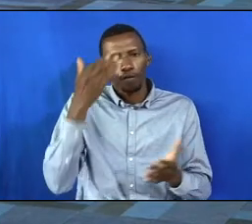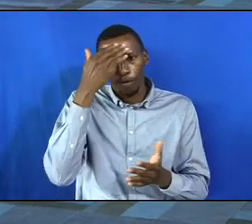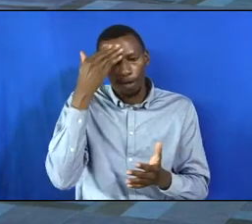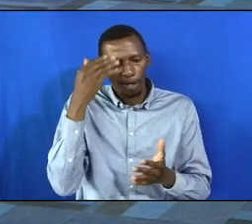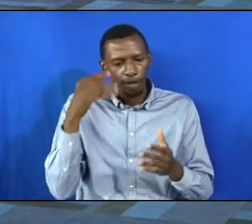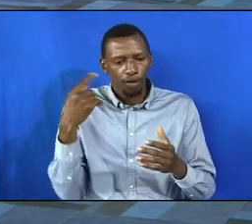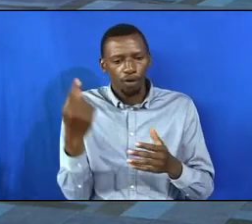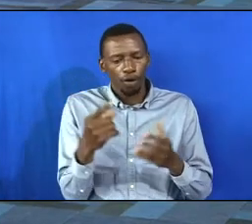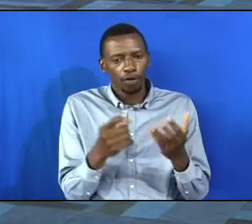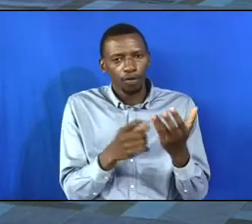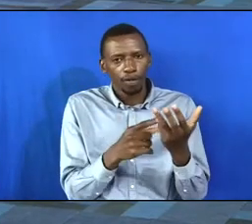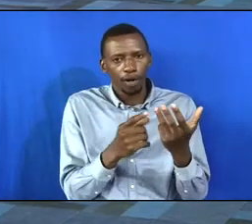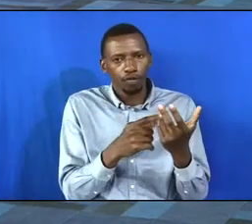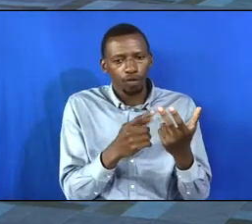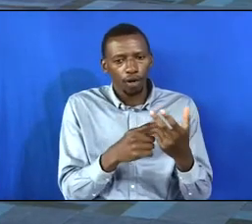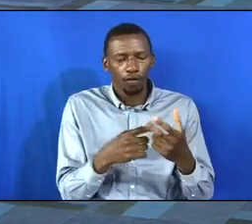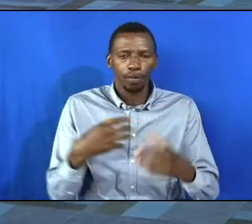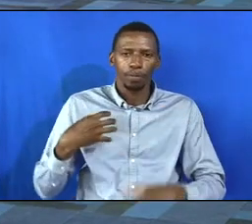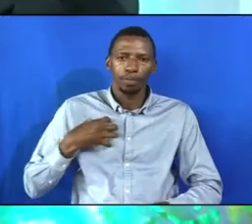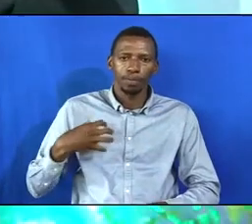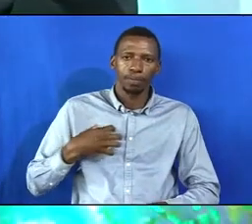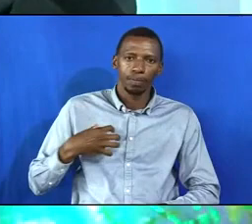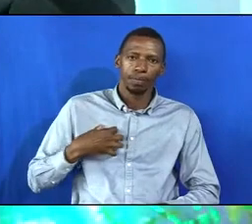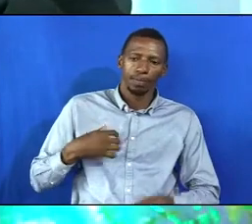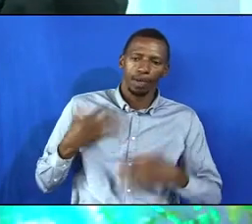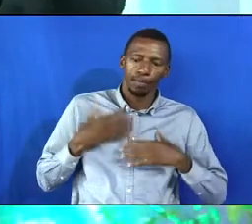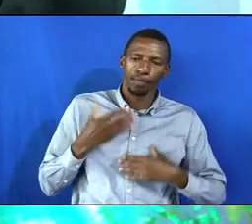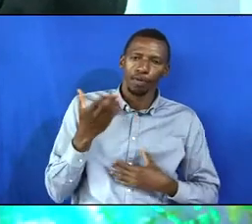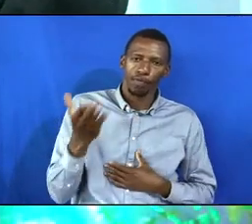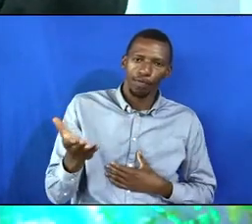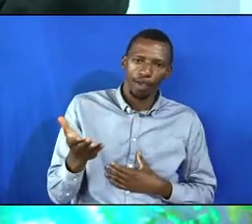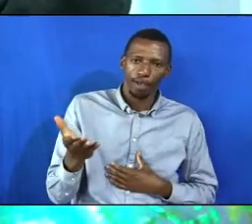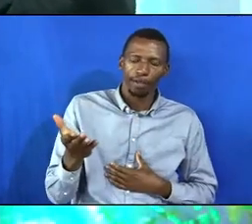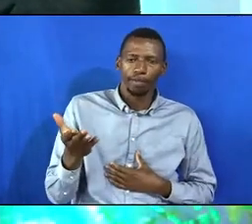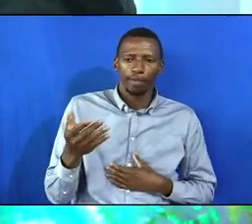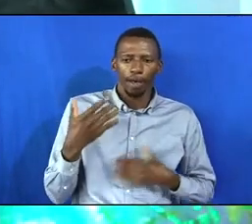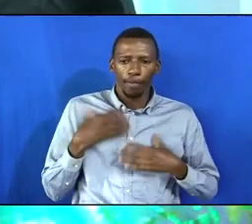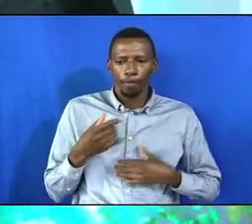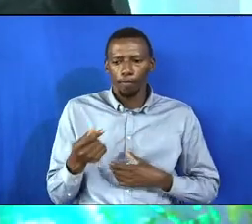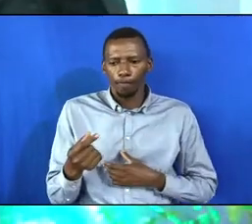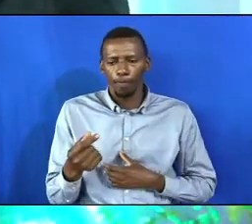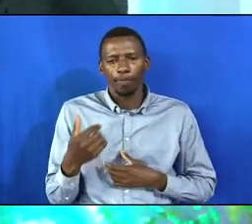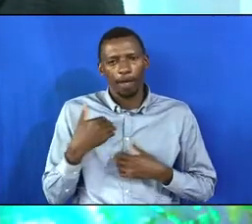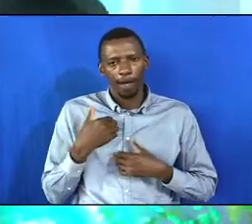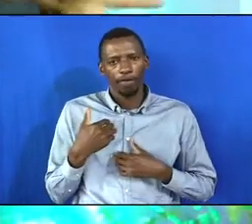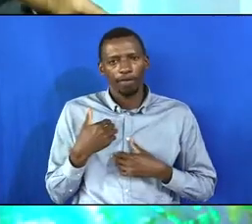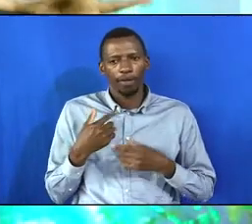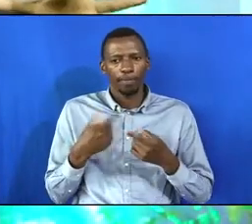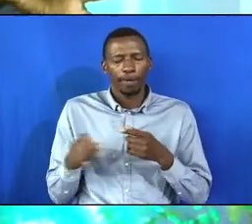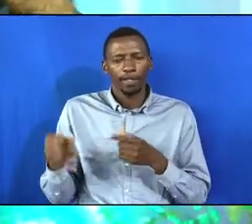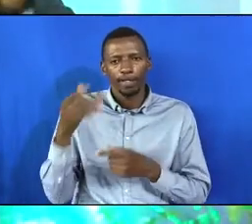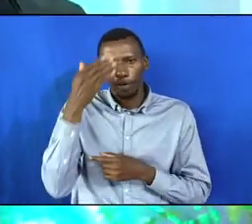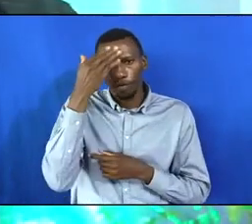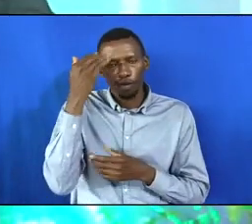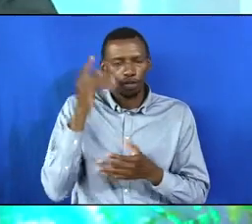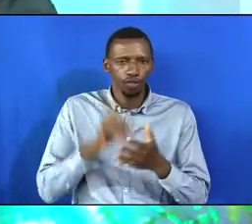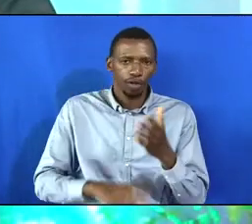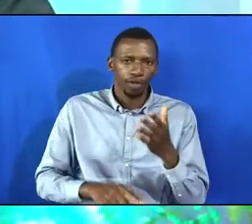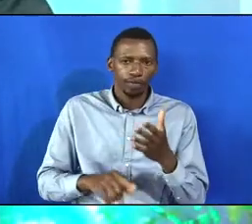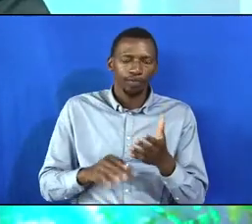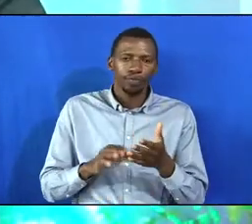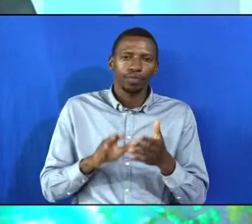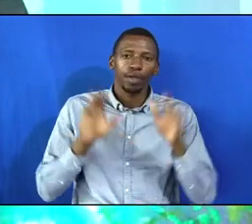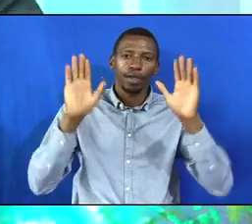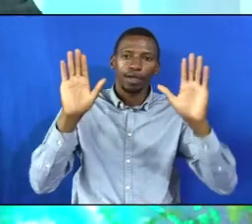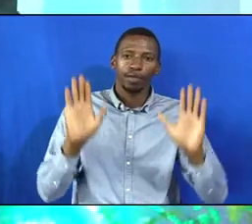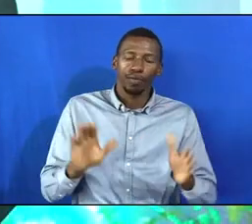those heavy people there, men of dignity, financial giants there. But they forgot that, more